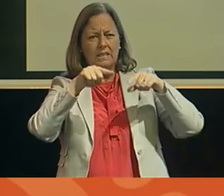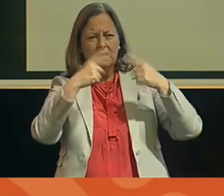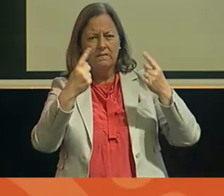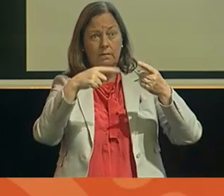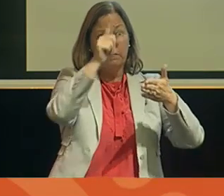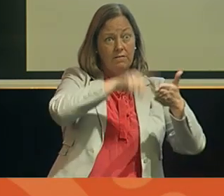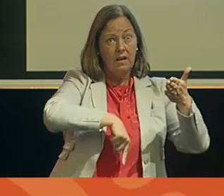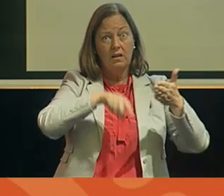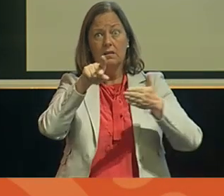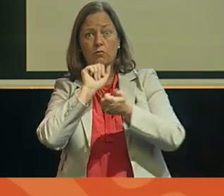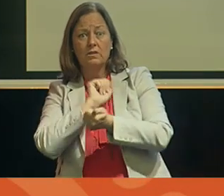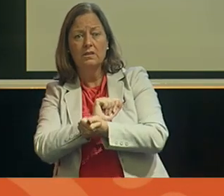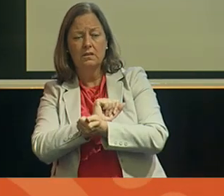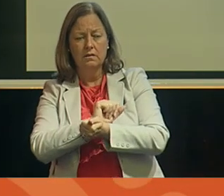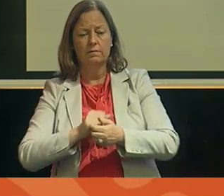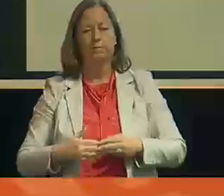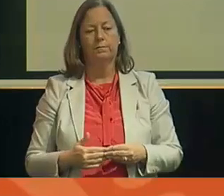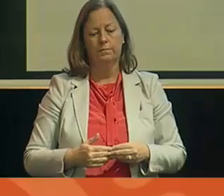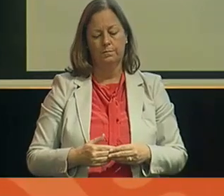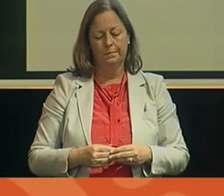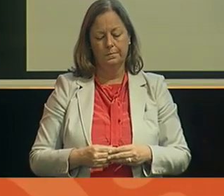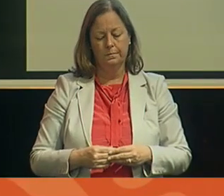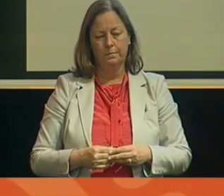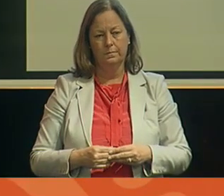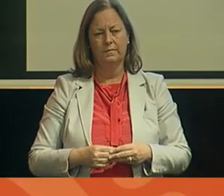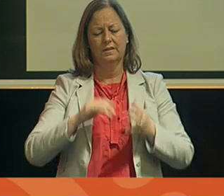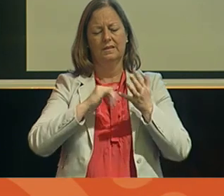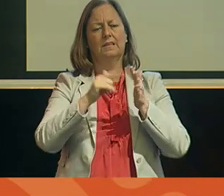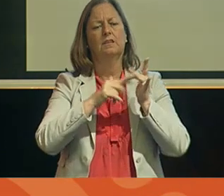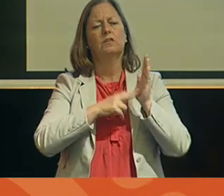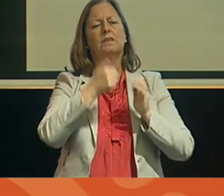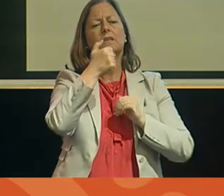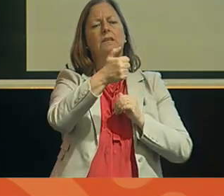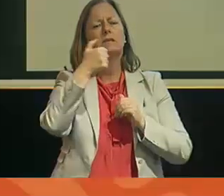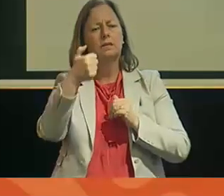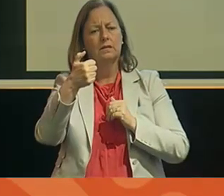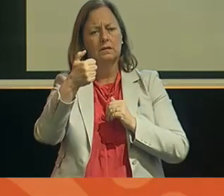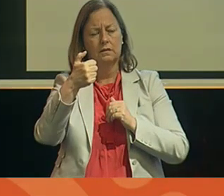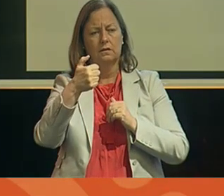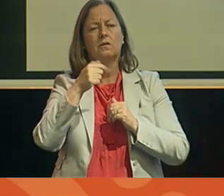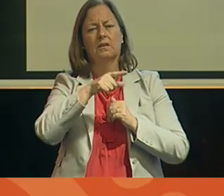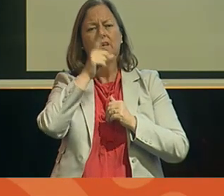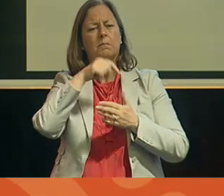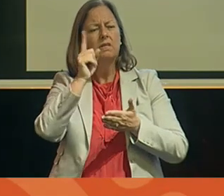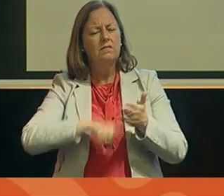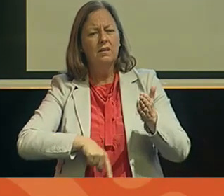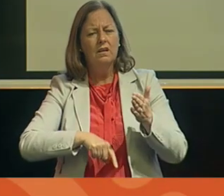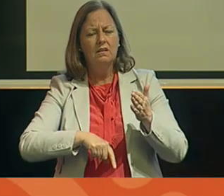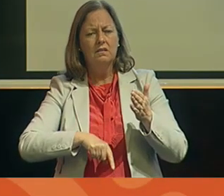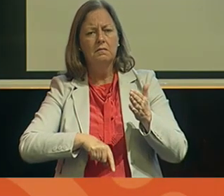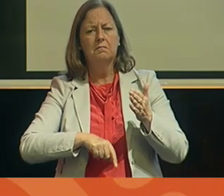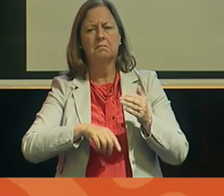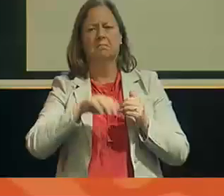and imprisonment. For instance, in Negeri Sembilan, Section 66, you can be fined of RM 1,000